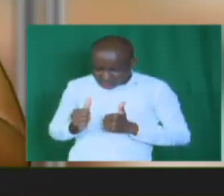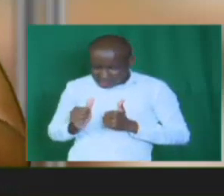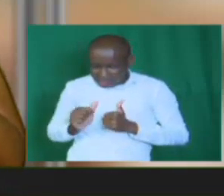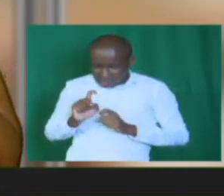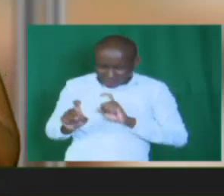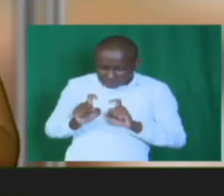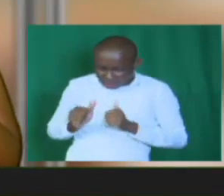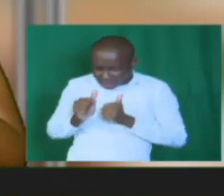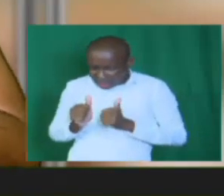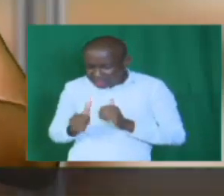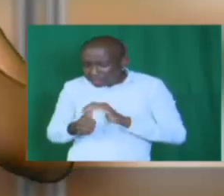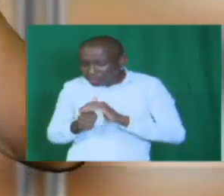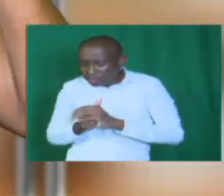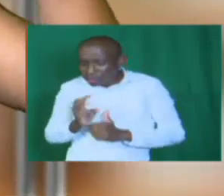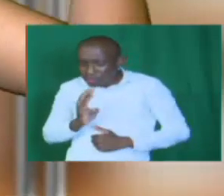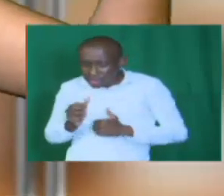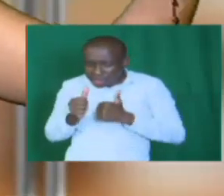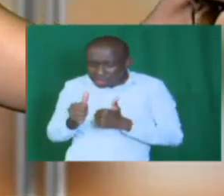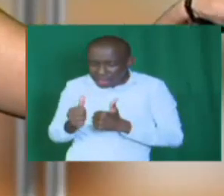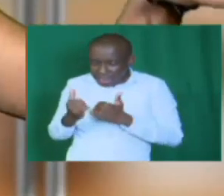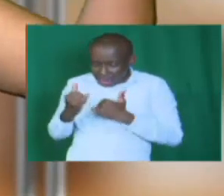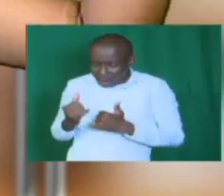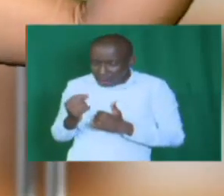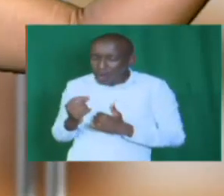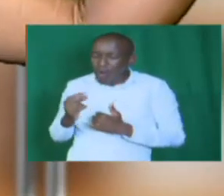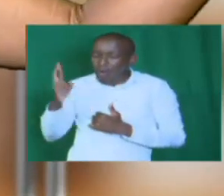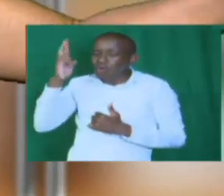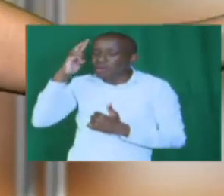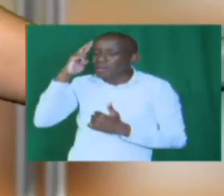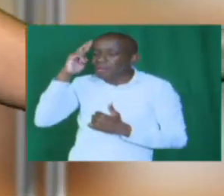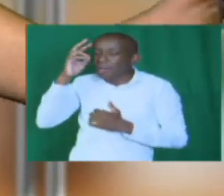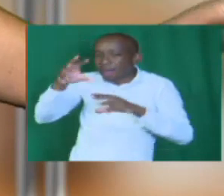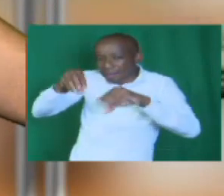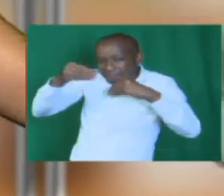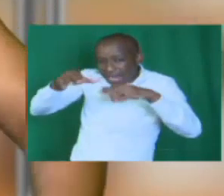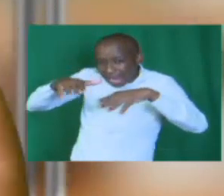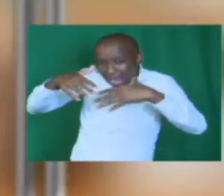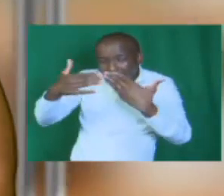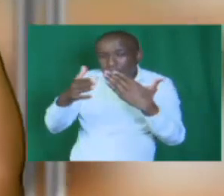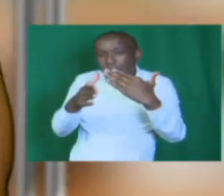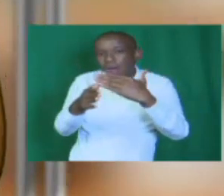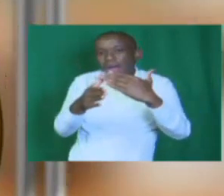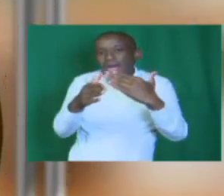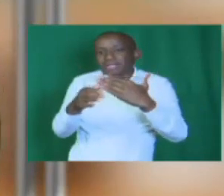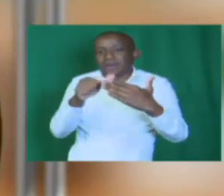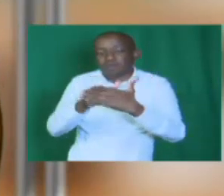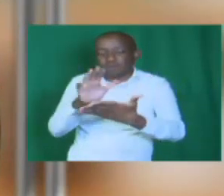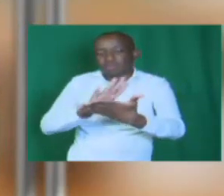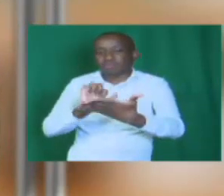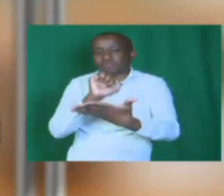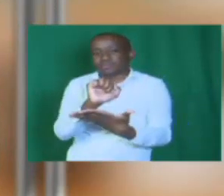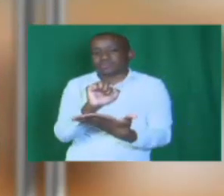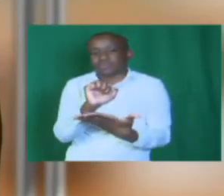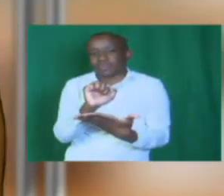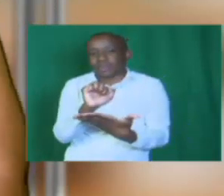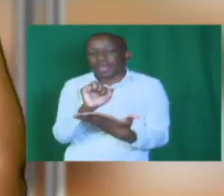you find that those phrases will lead you to finding the answer from the passage. So if you have